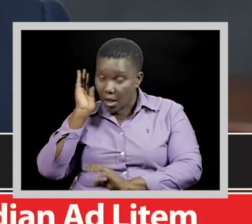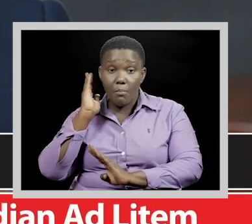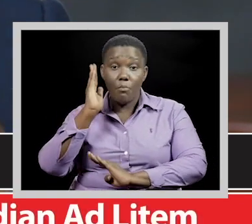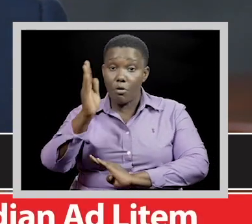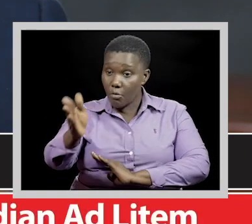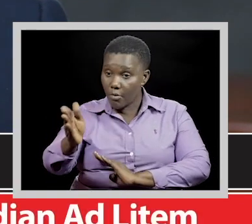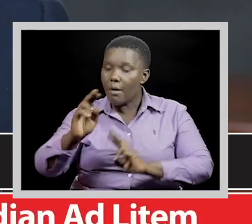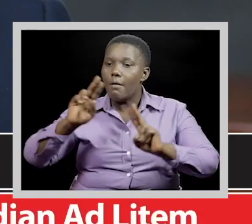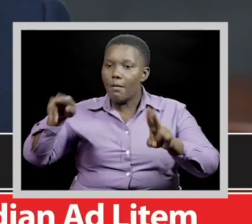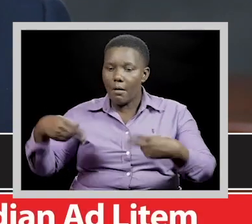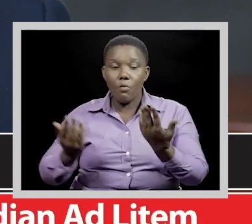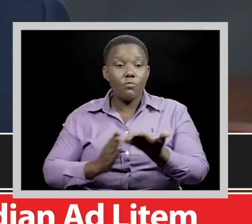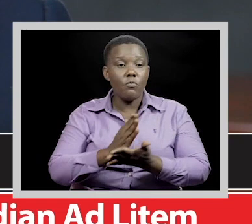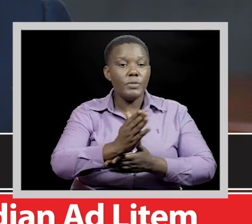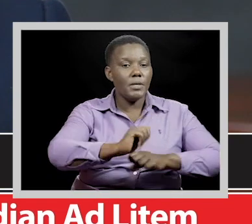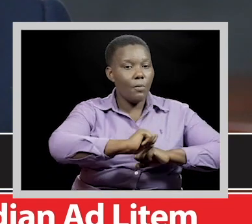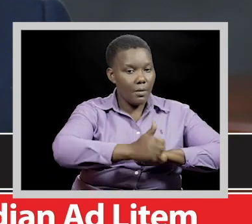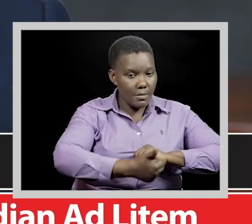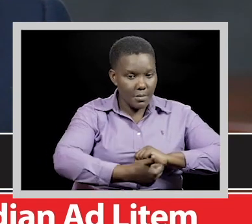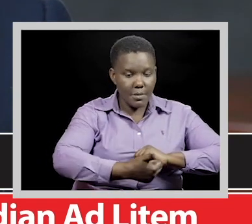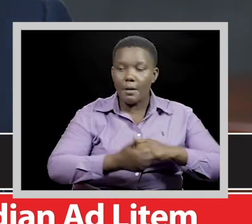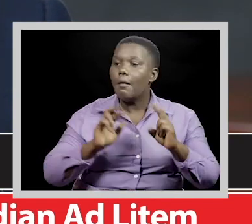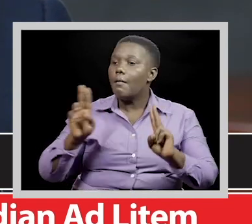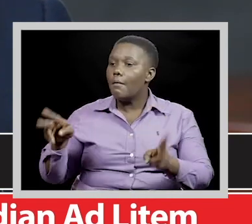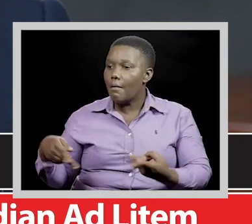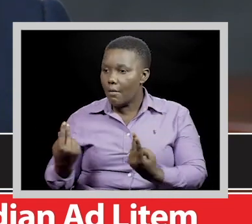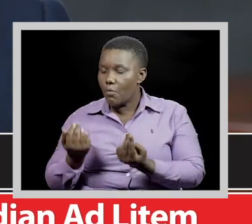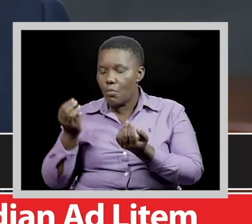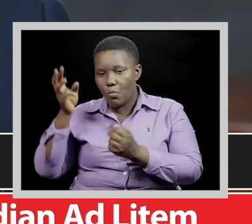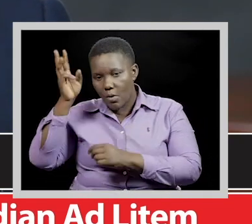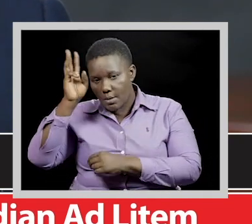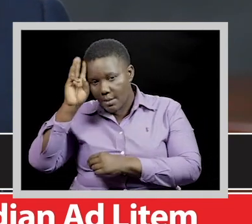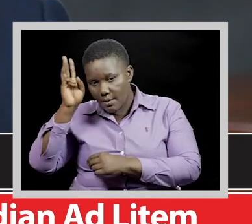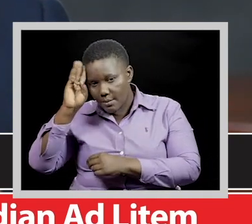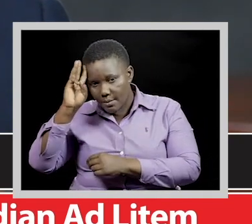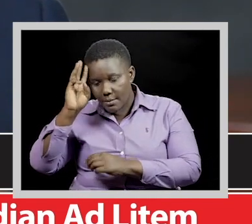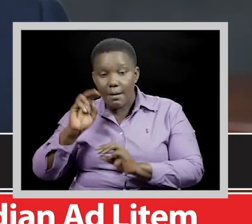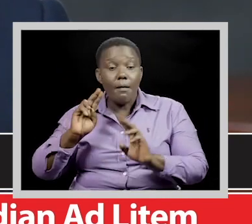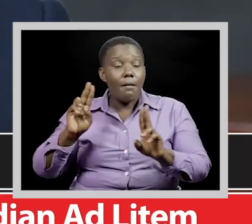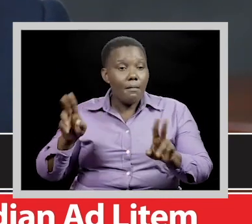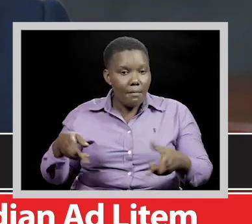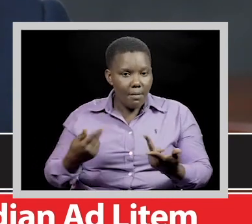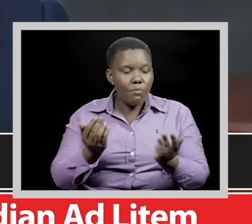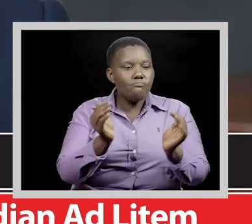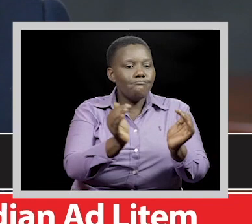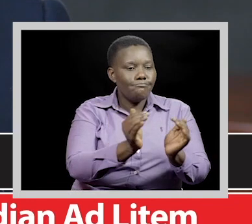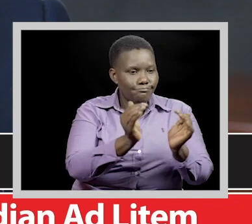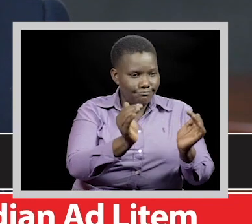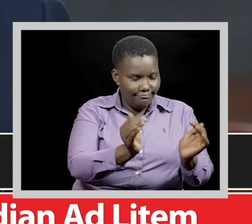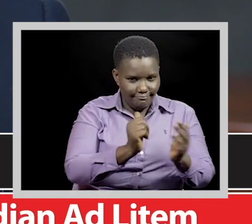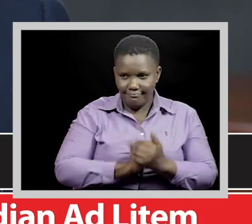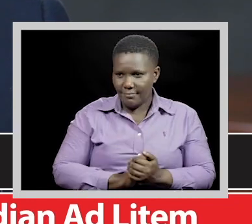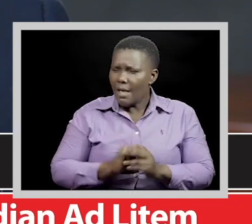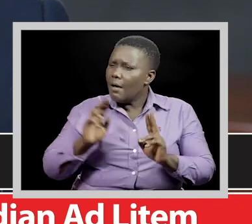either directly or through an advocate or through a guardian ad litem